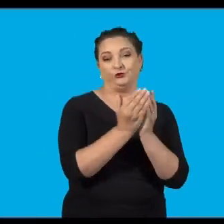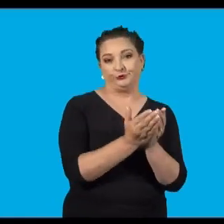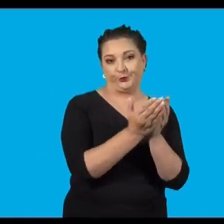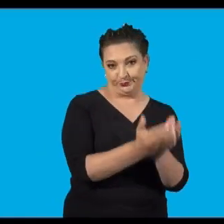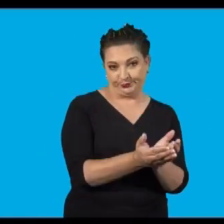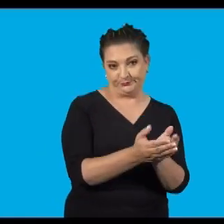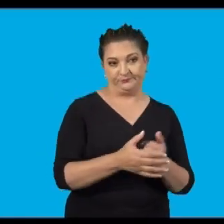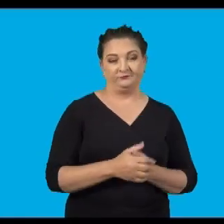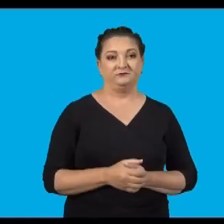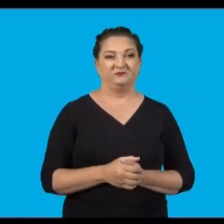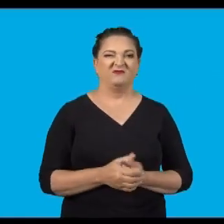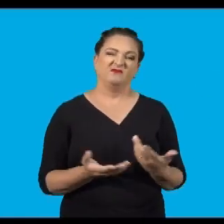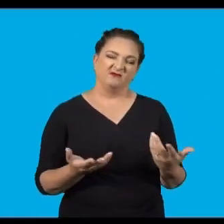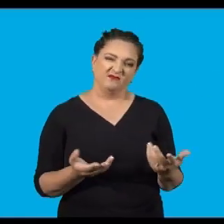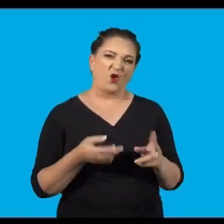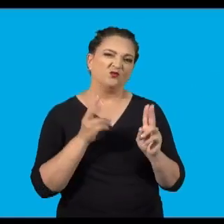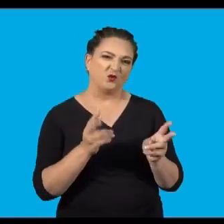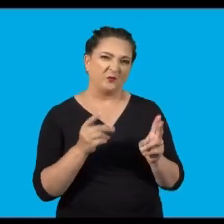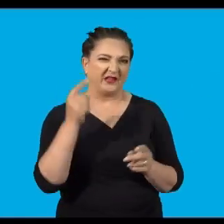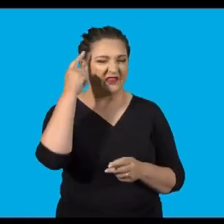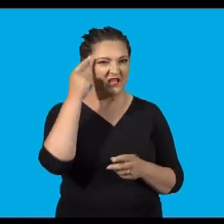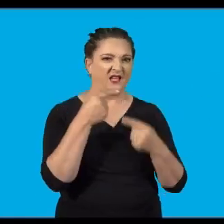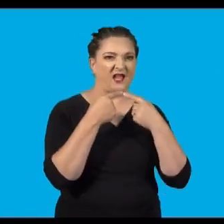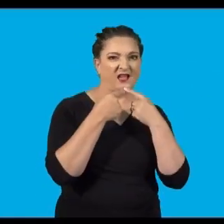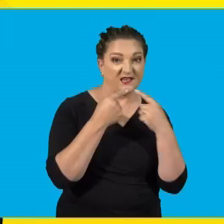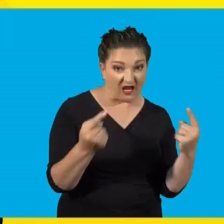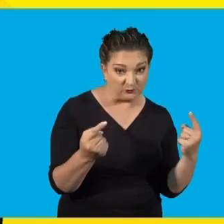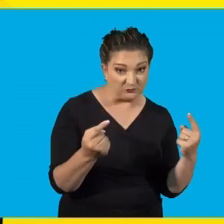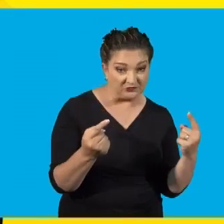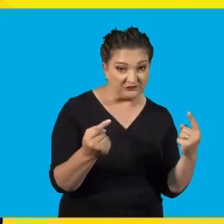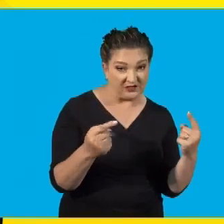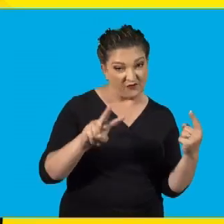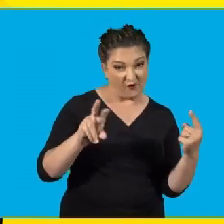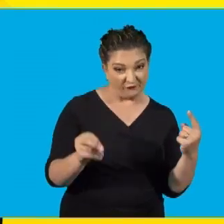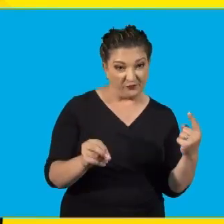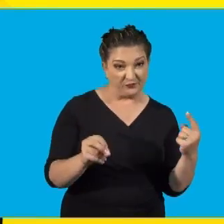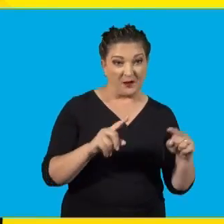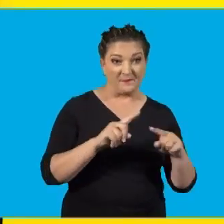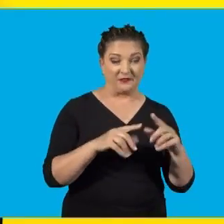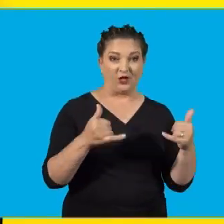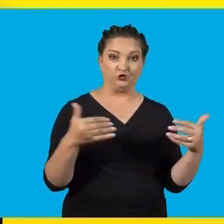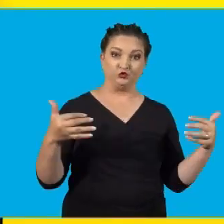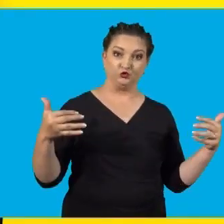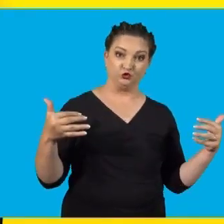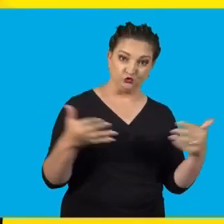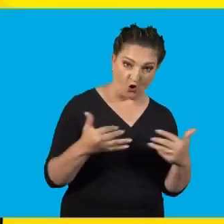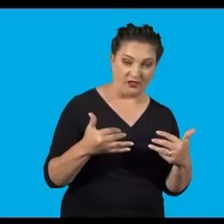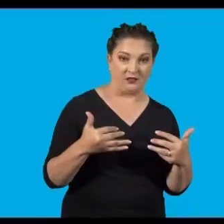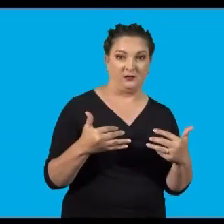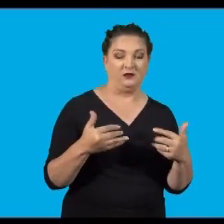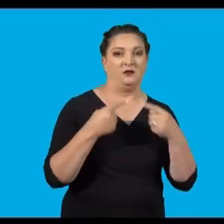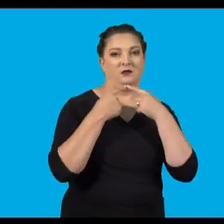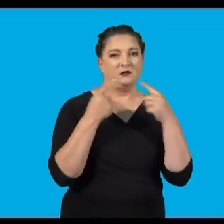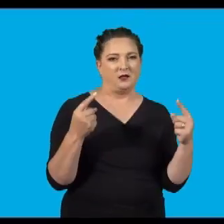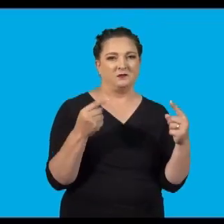announcement, or ship, all right? Now, normally we would think announcement is a verb, but in this case is making